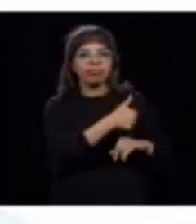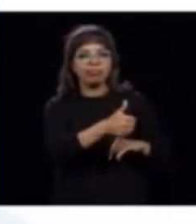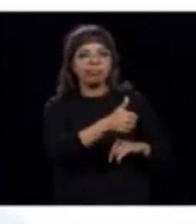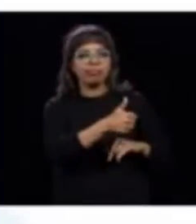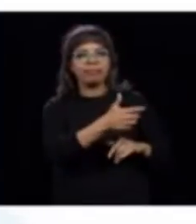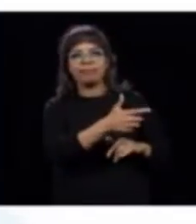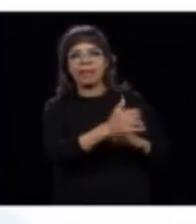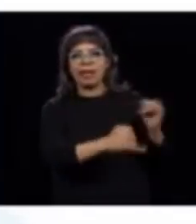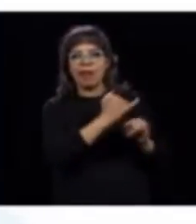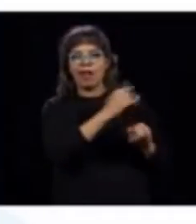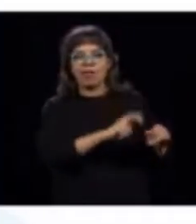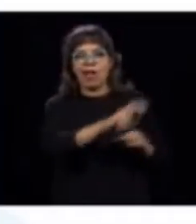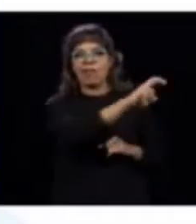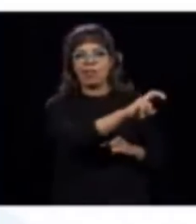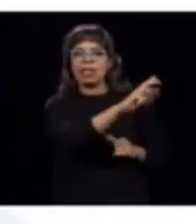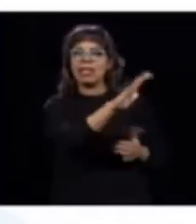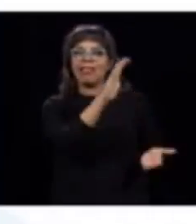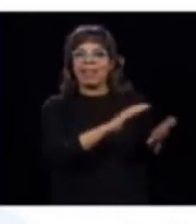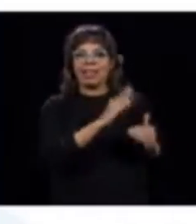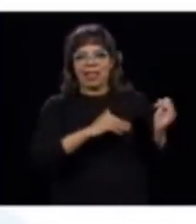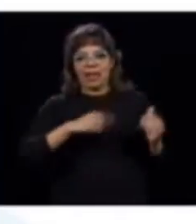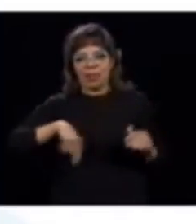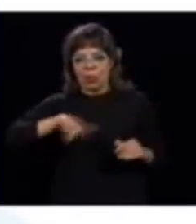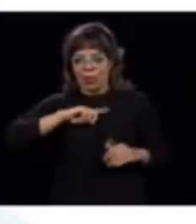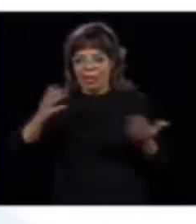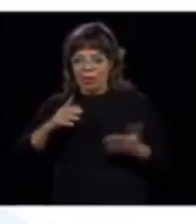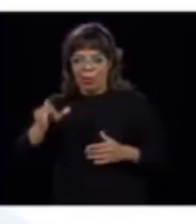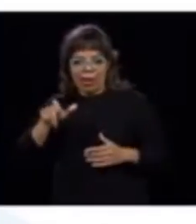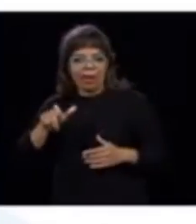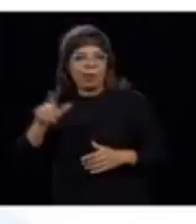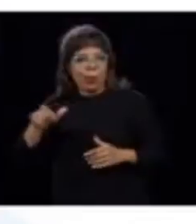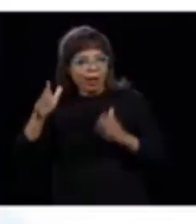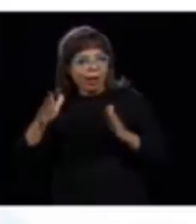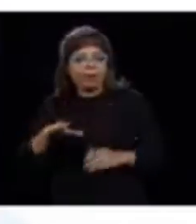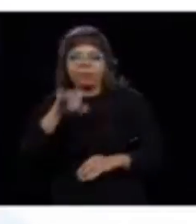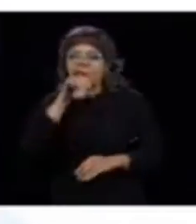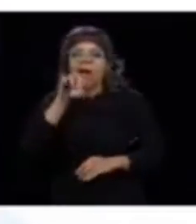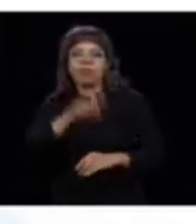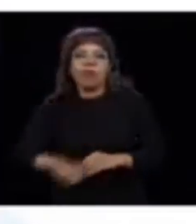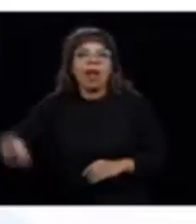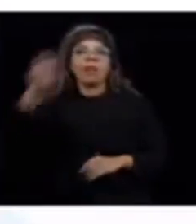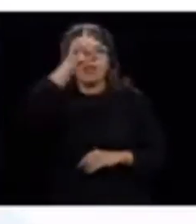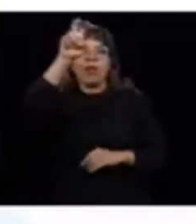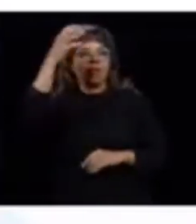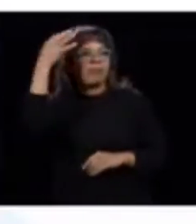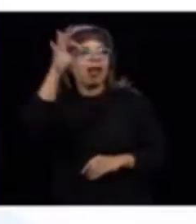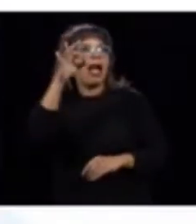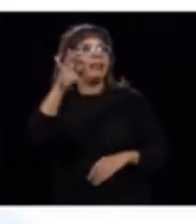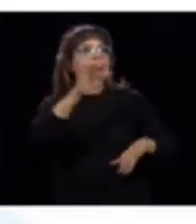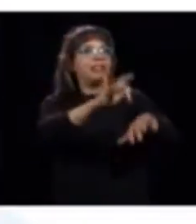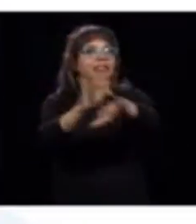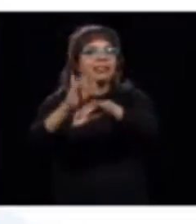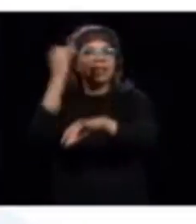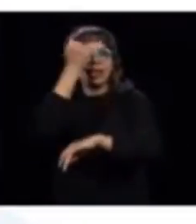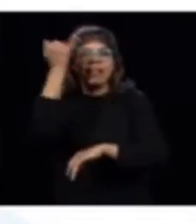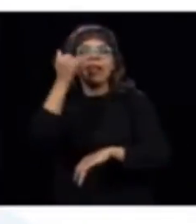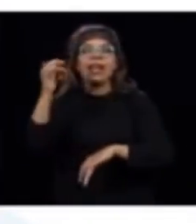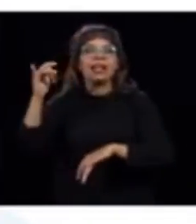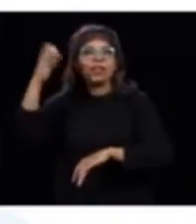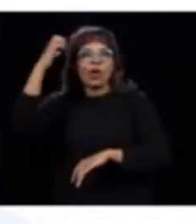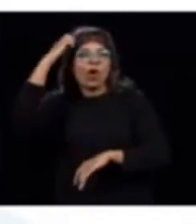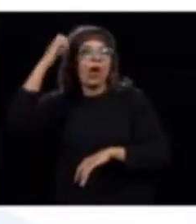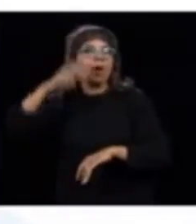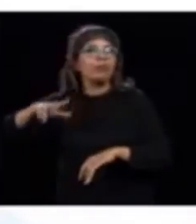international. We in Quebec go a lot to France, go a lot to Italy, where there was that timing, probably